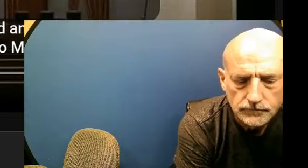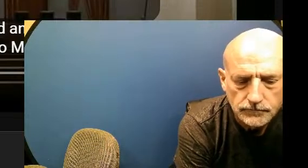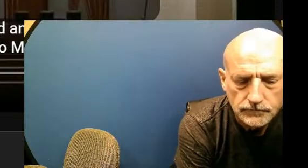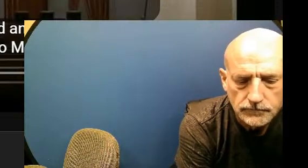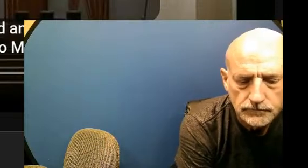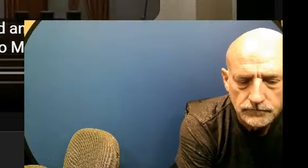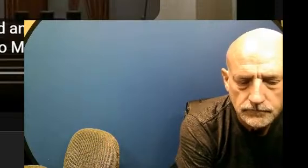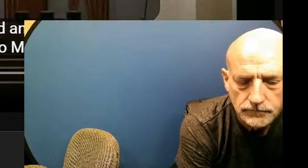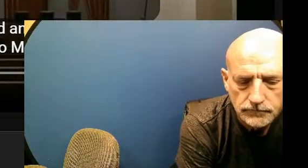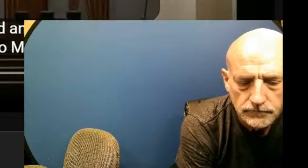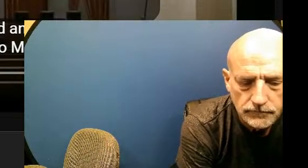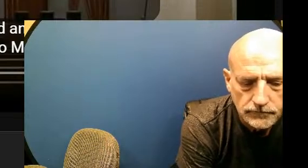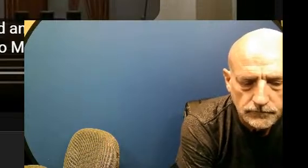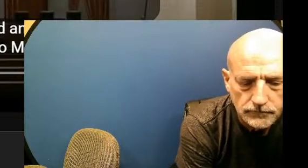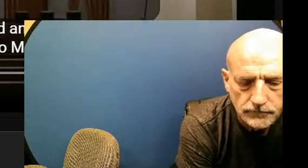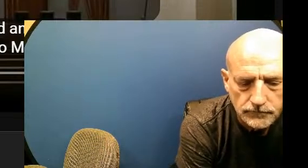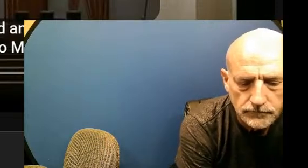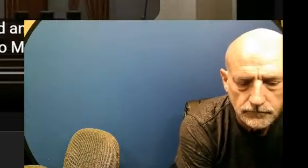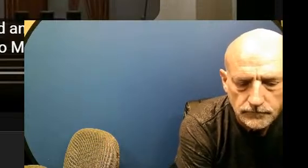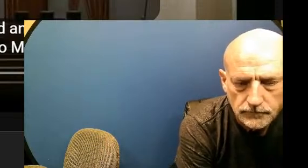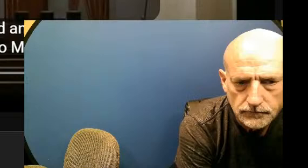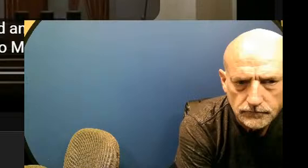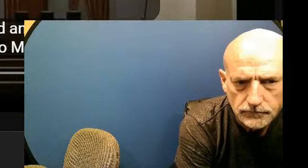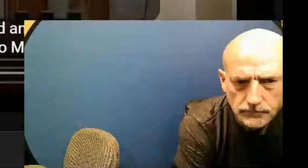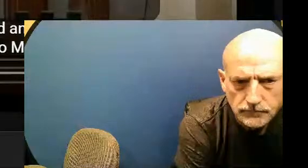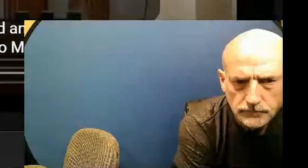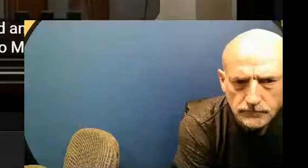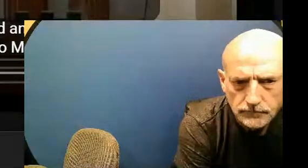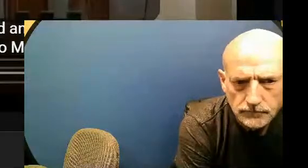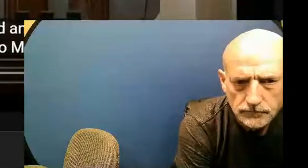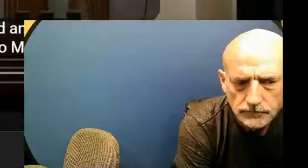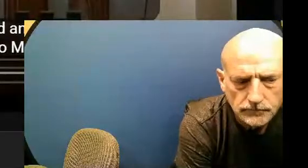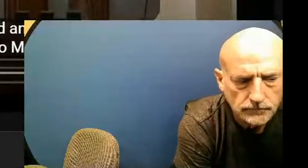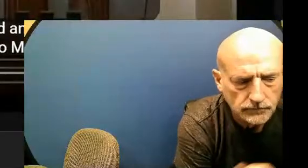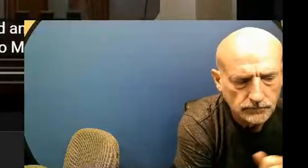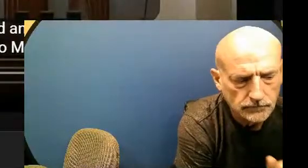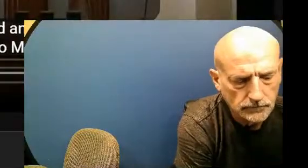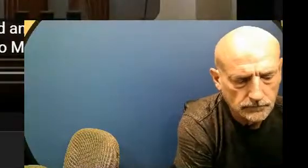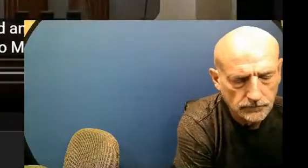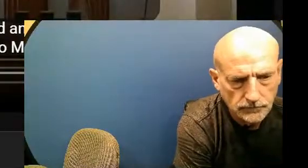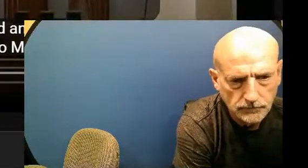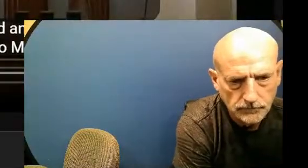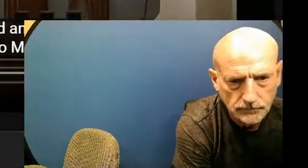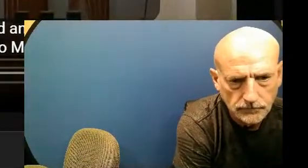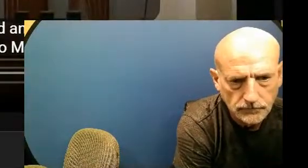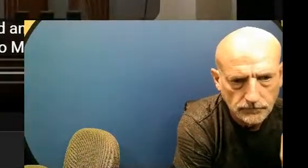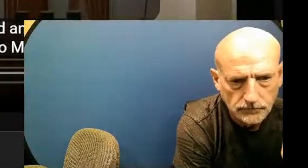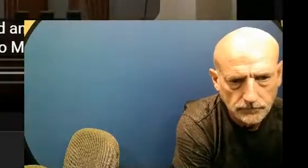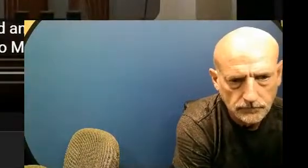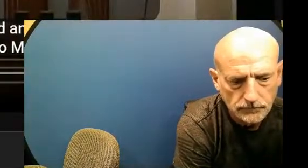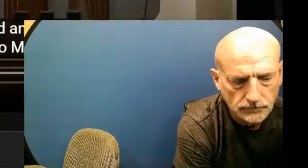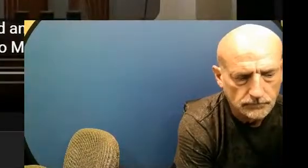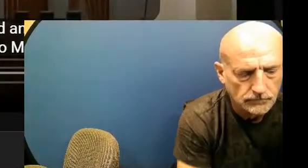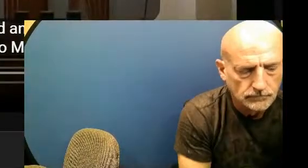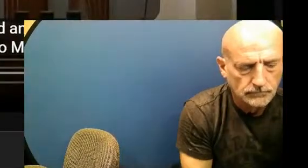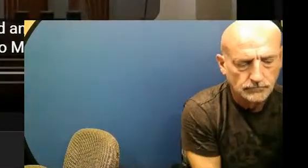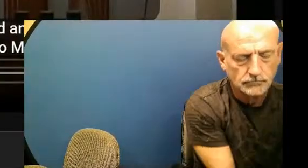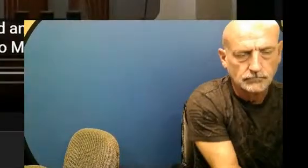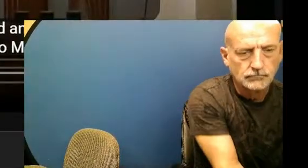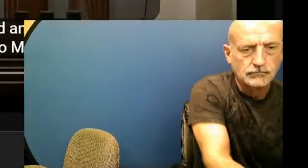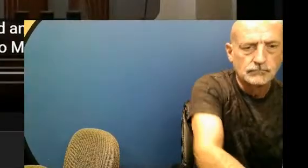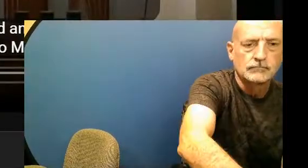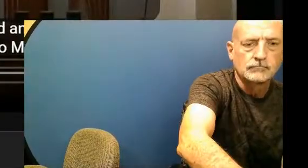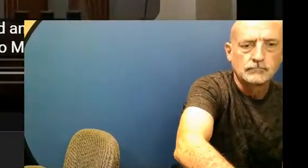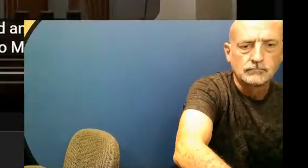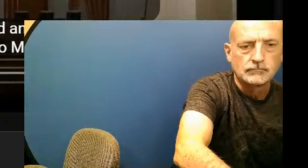threshold issue that you point out, which is there a burden on the speaker? I'm trying to understand what the burden